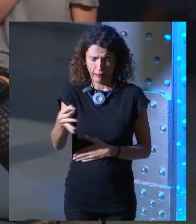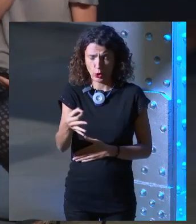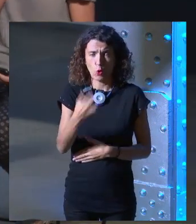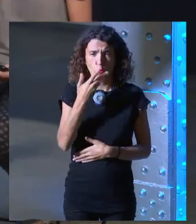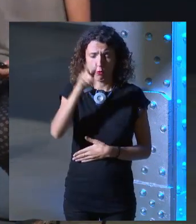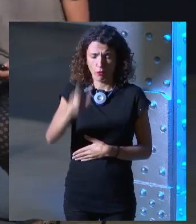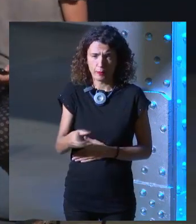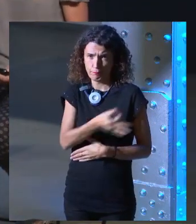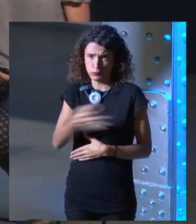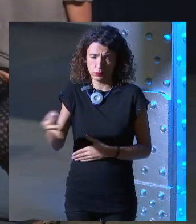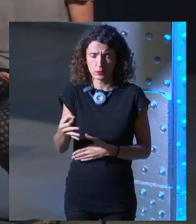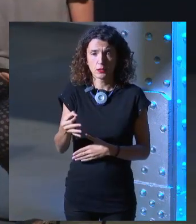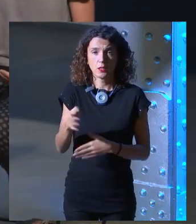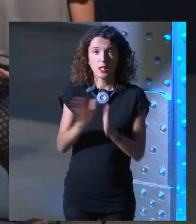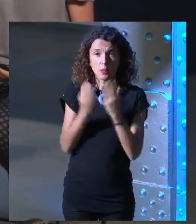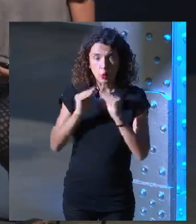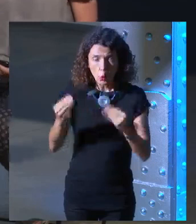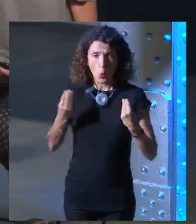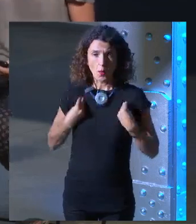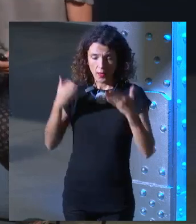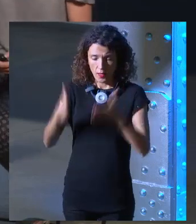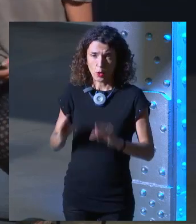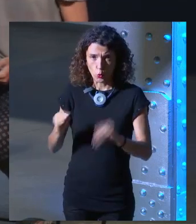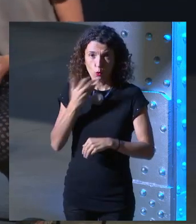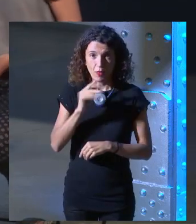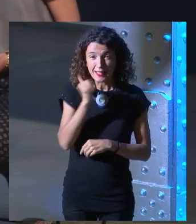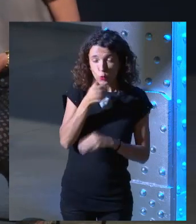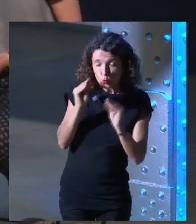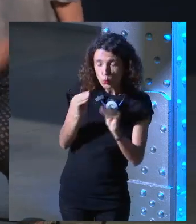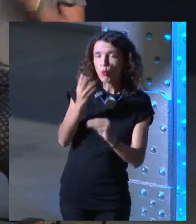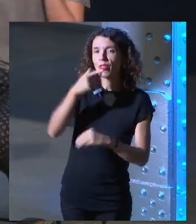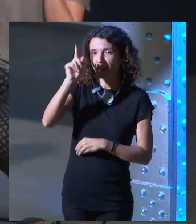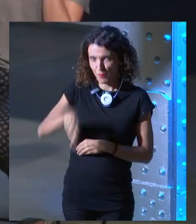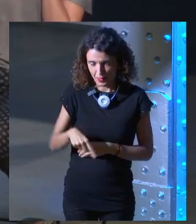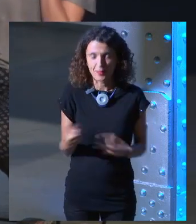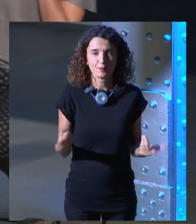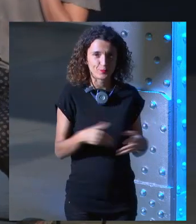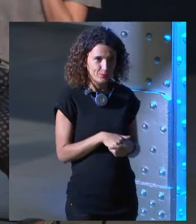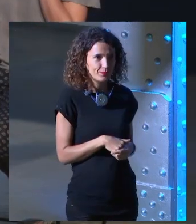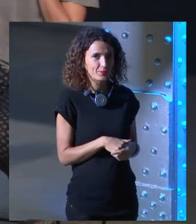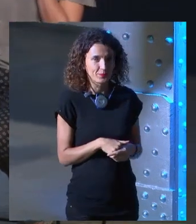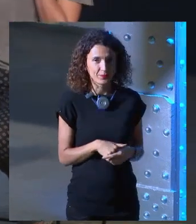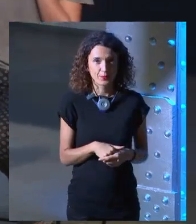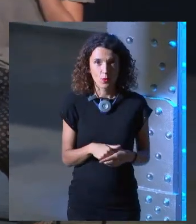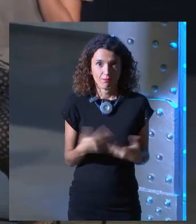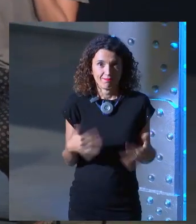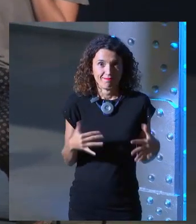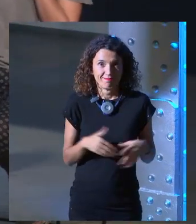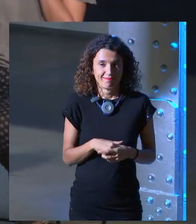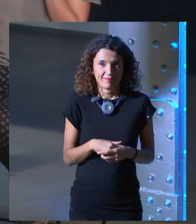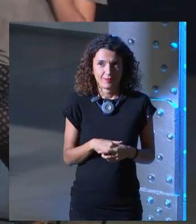and you don't need this introduction because you know Jeanette perfectly well. You know her work, her life, her secret.